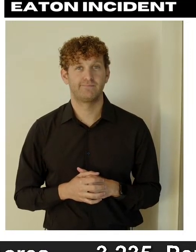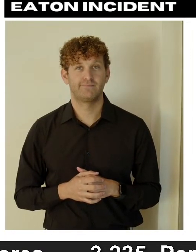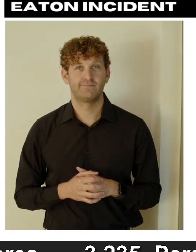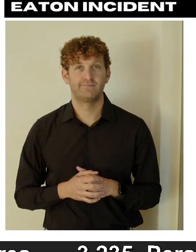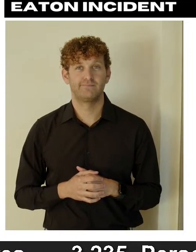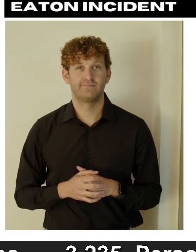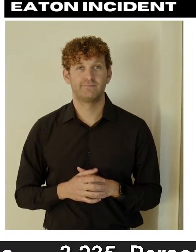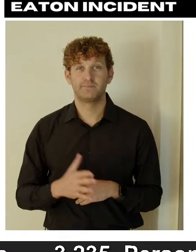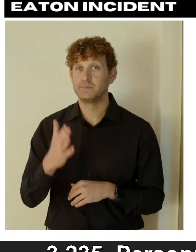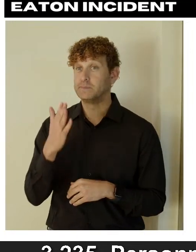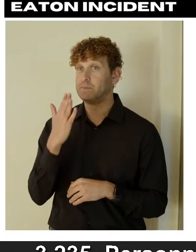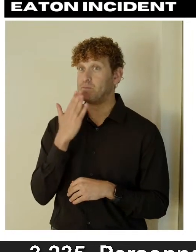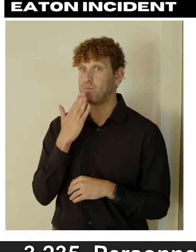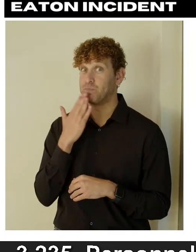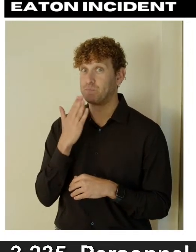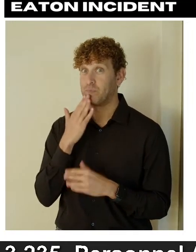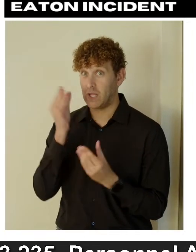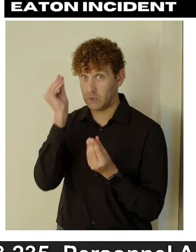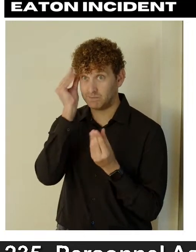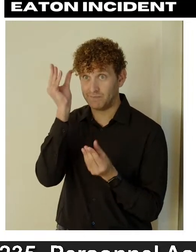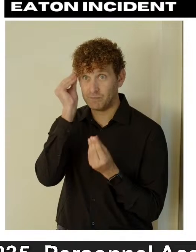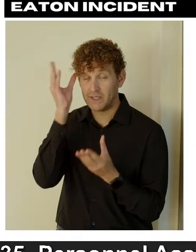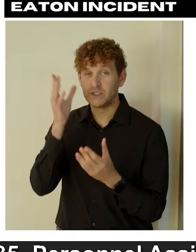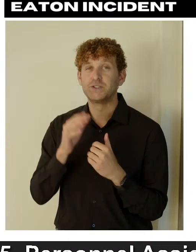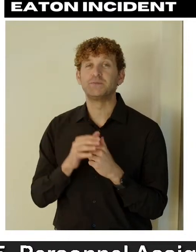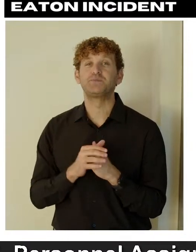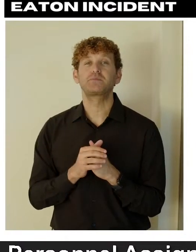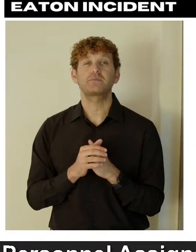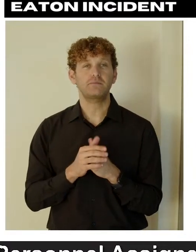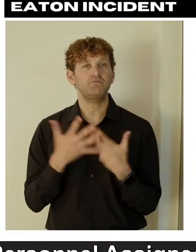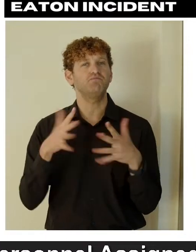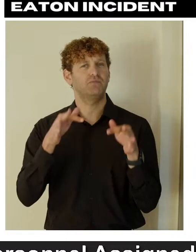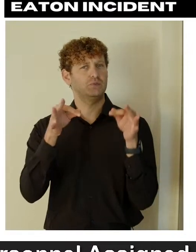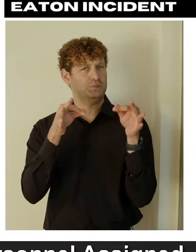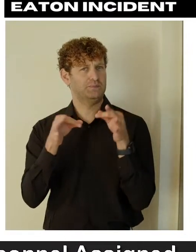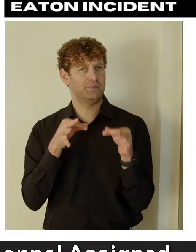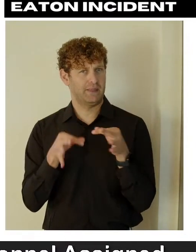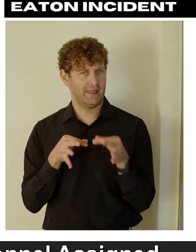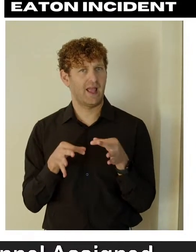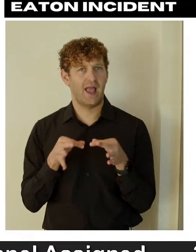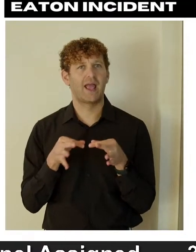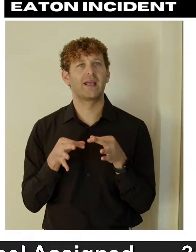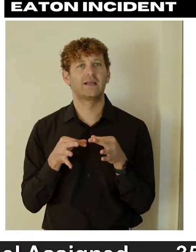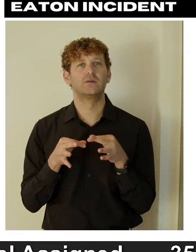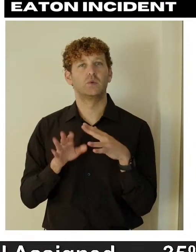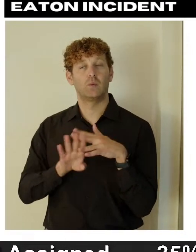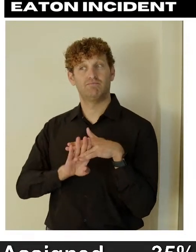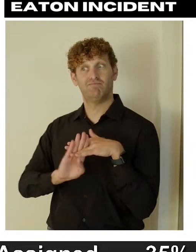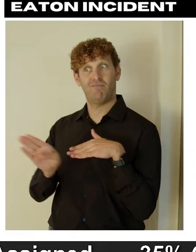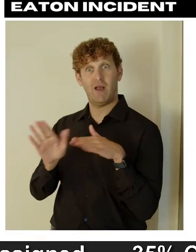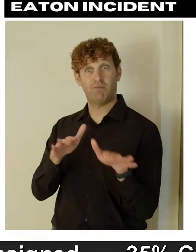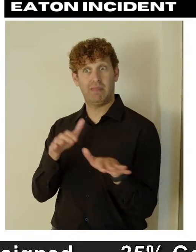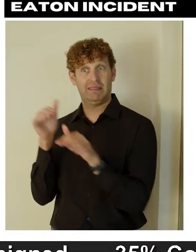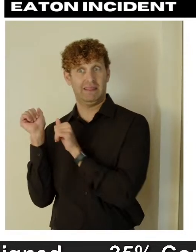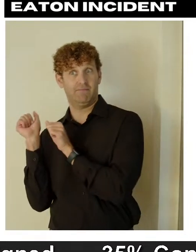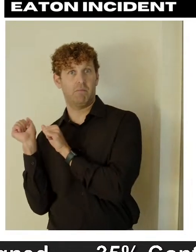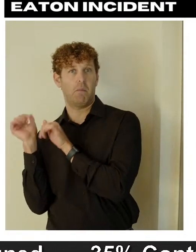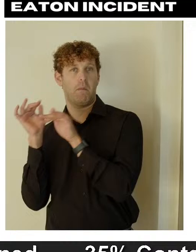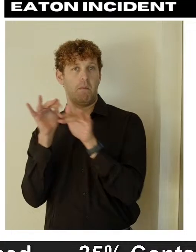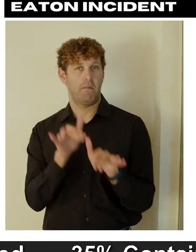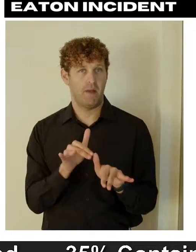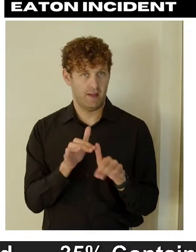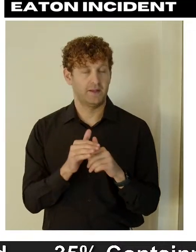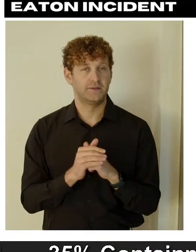Thank you, sir, for that information, and I hope that helps explain how we do our evac and repopulation. Up next to do an operational update and